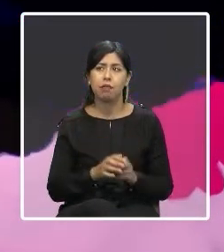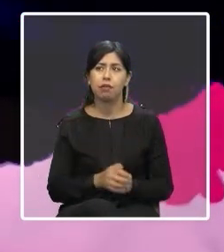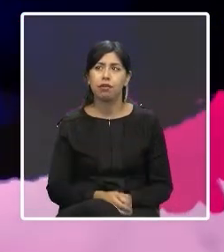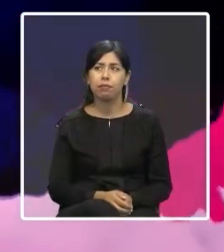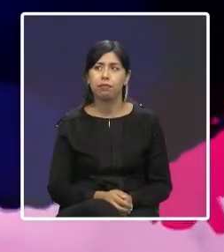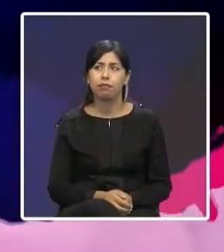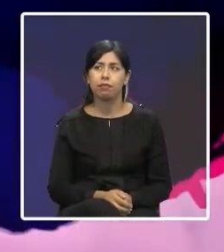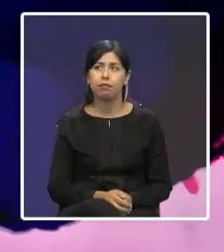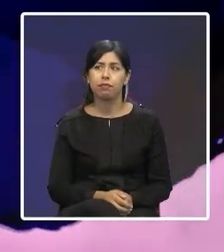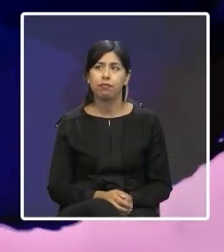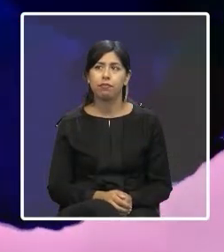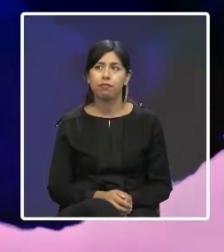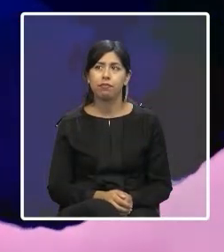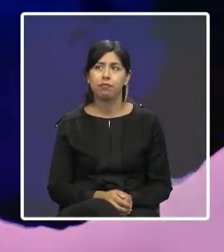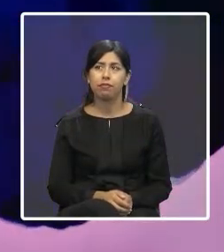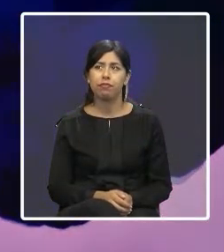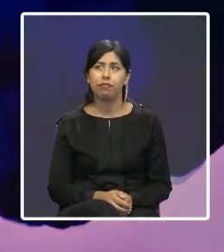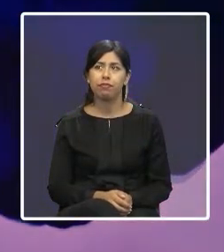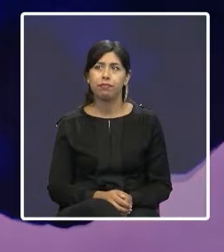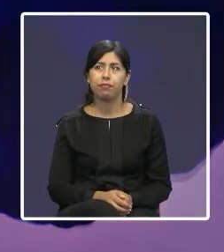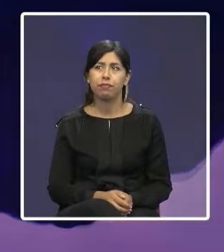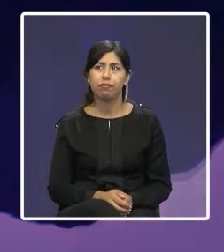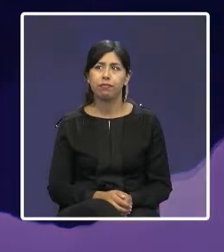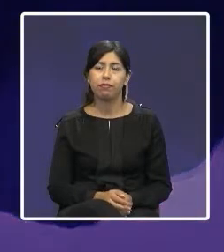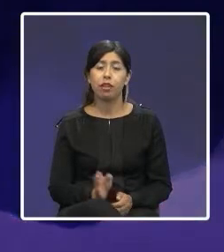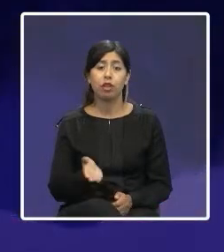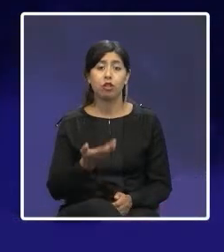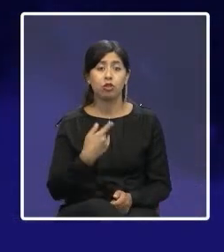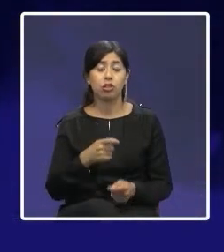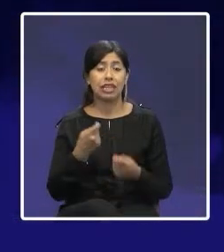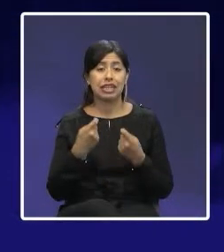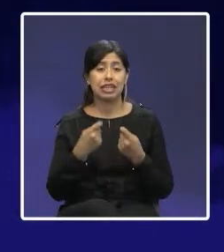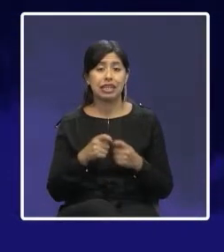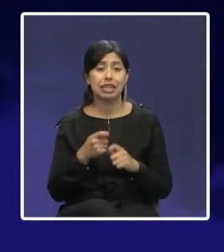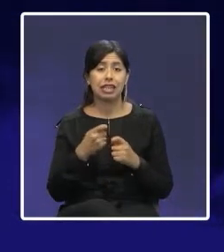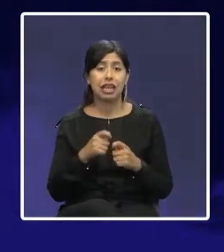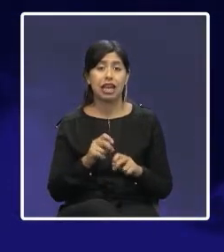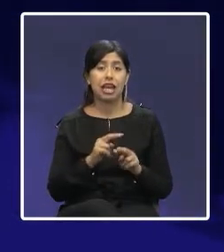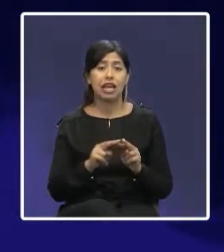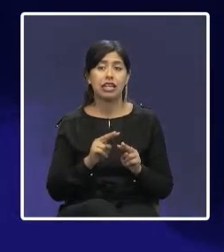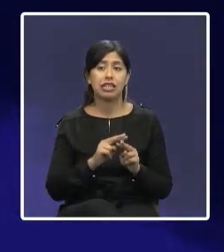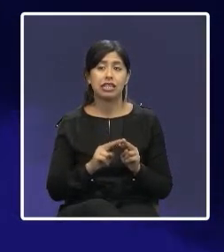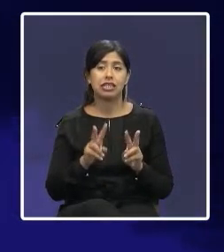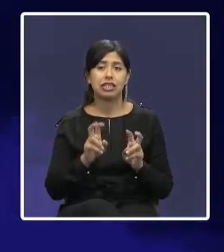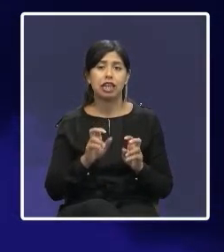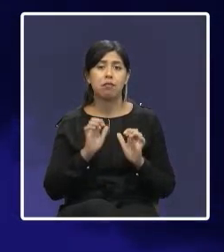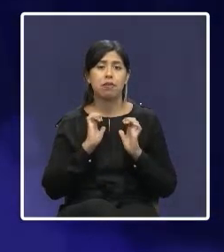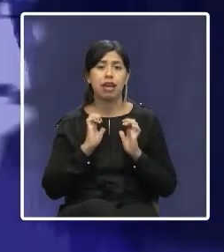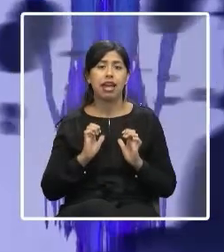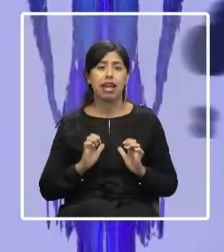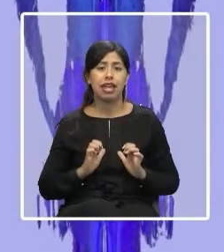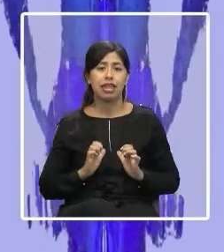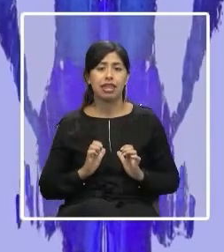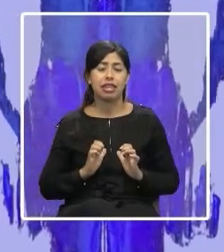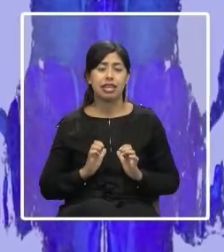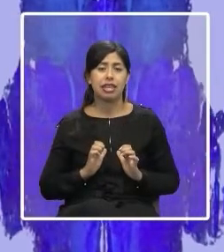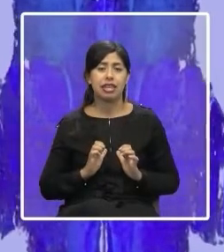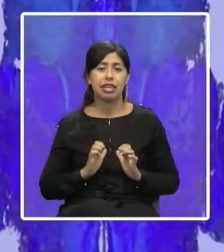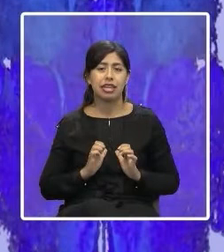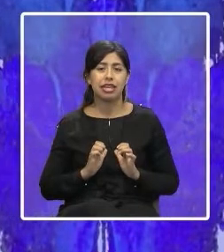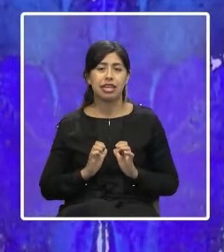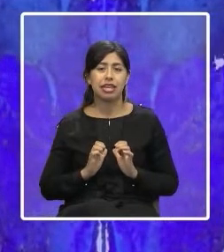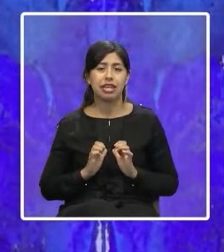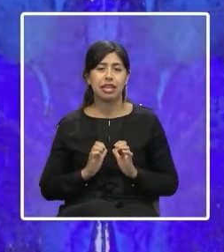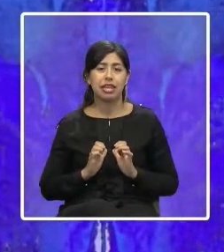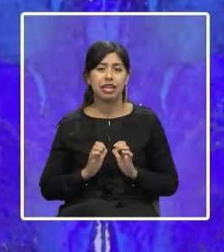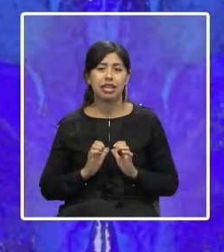ethical framework and standard for autonomous AI and robotic system and educate multidisciplinary and multi-stakeholder to this ethical